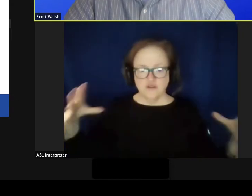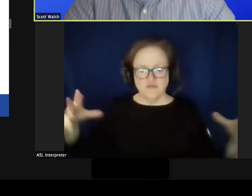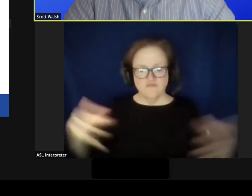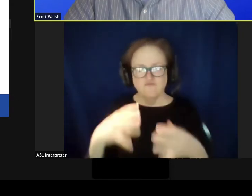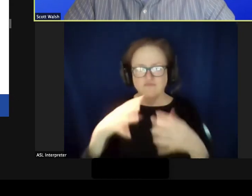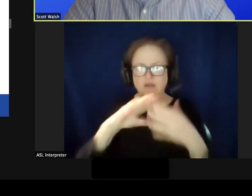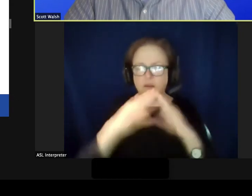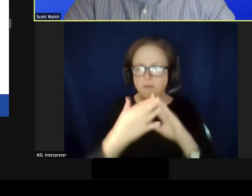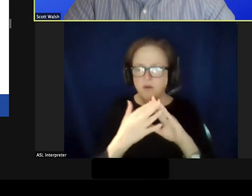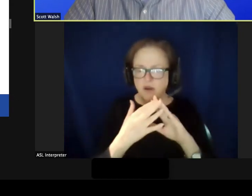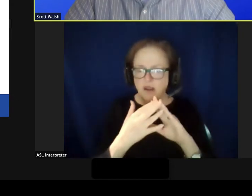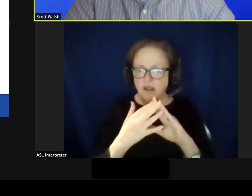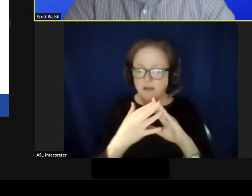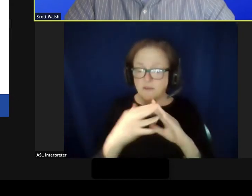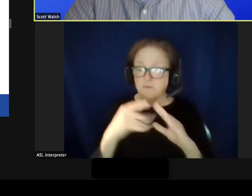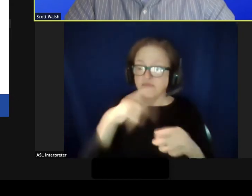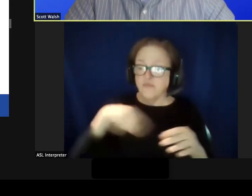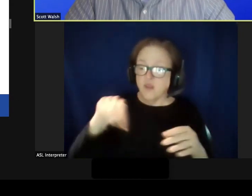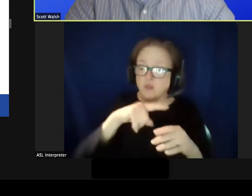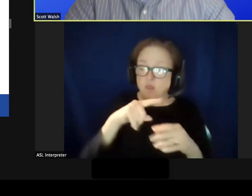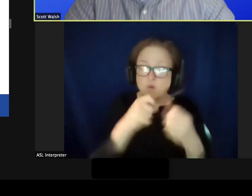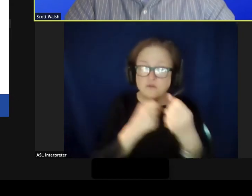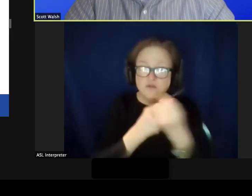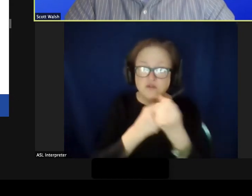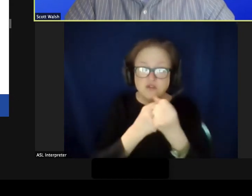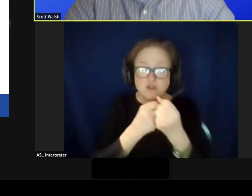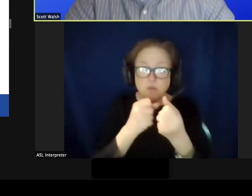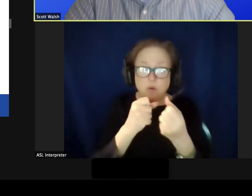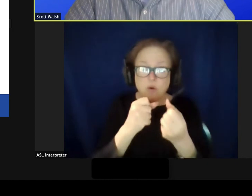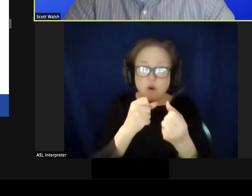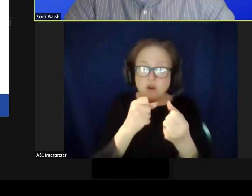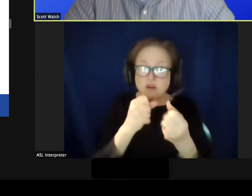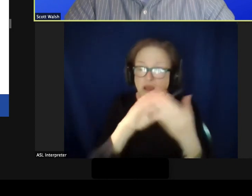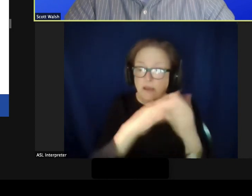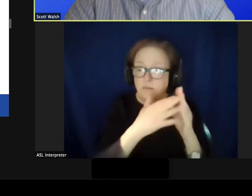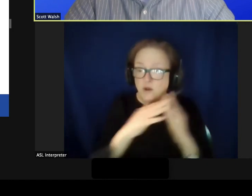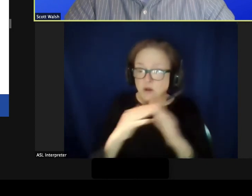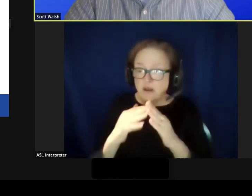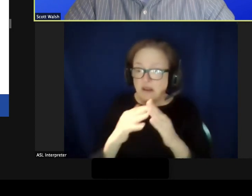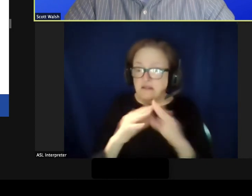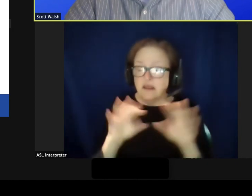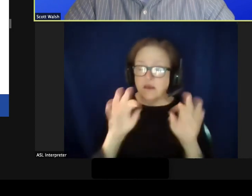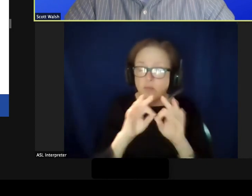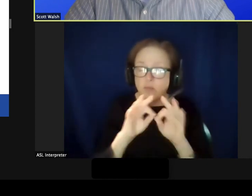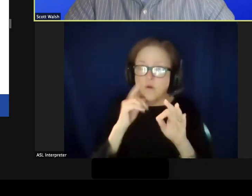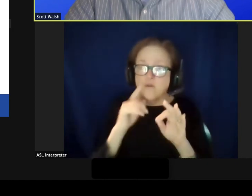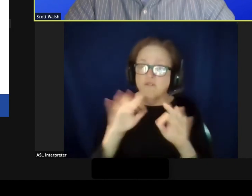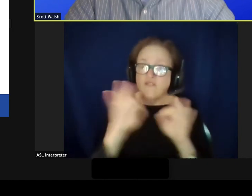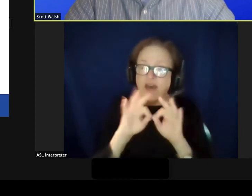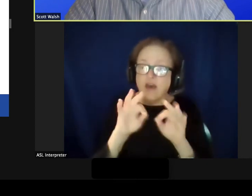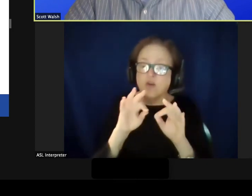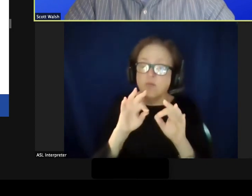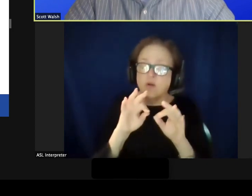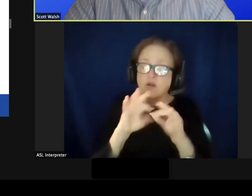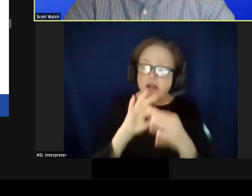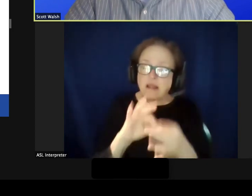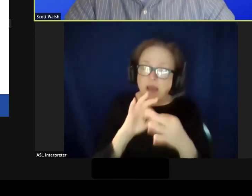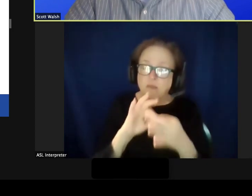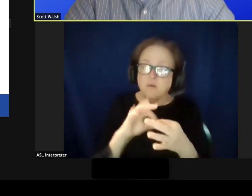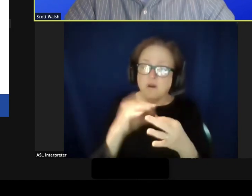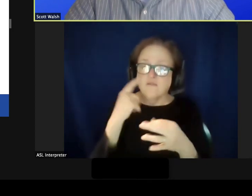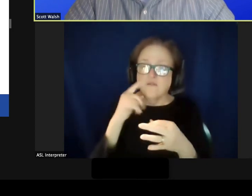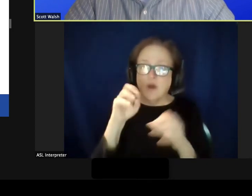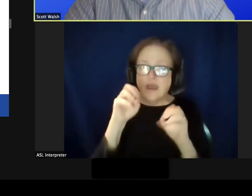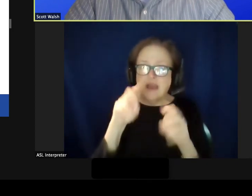These support communities are stakeholders and support systems and are potentially valuable collaborators in providing educational